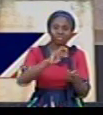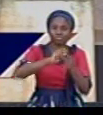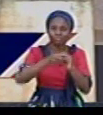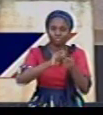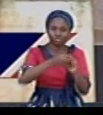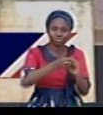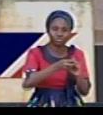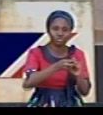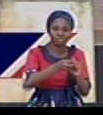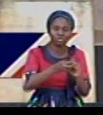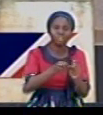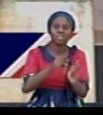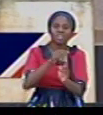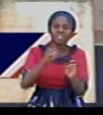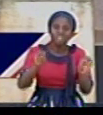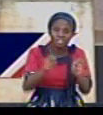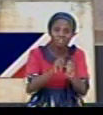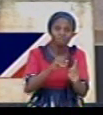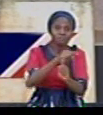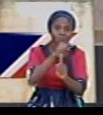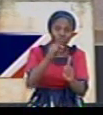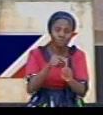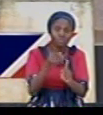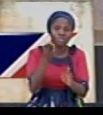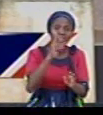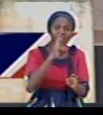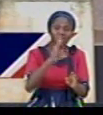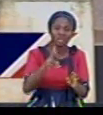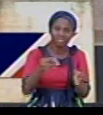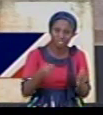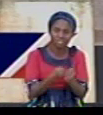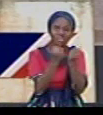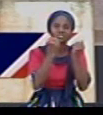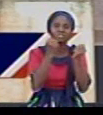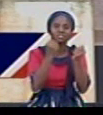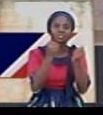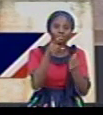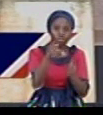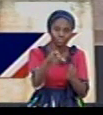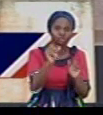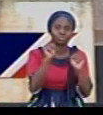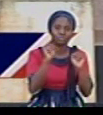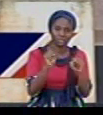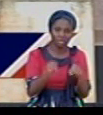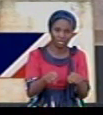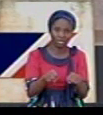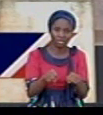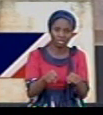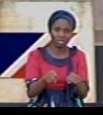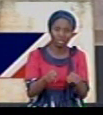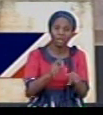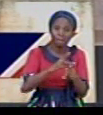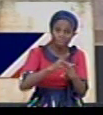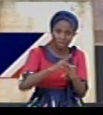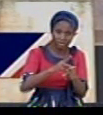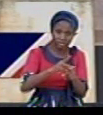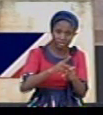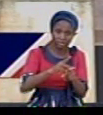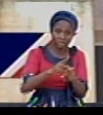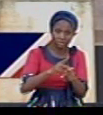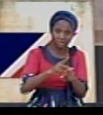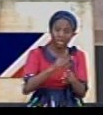troubles, even when there are challenges, you can practice